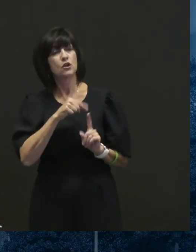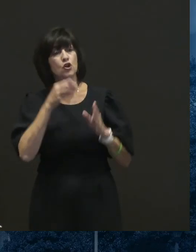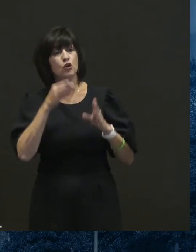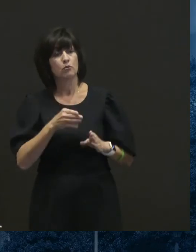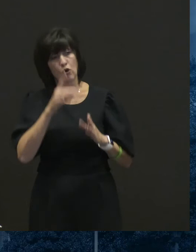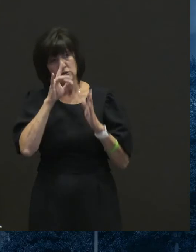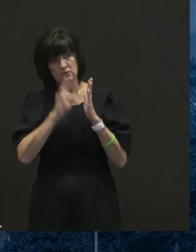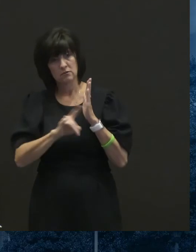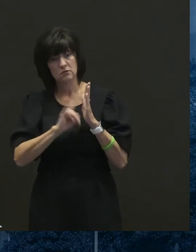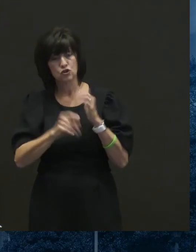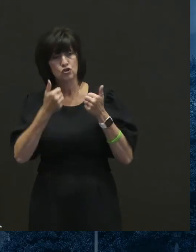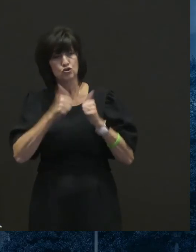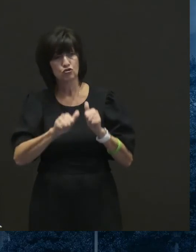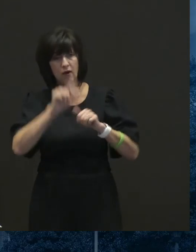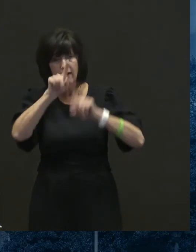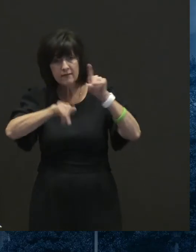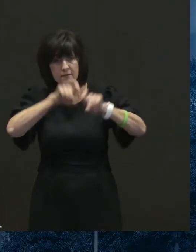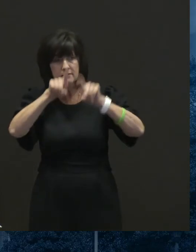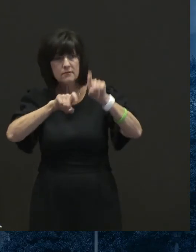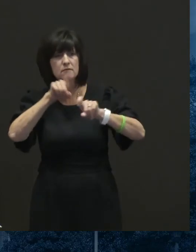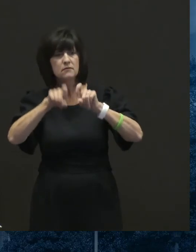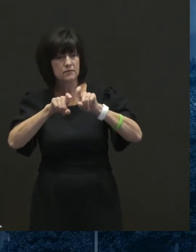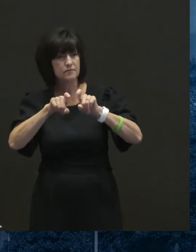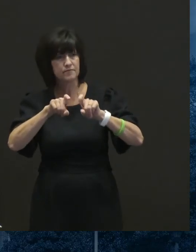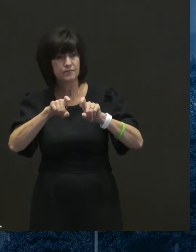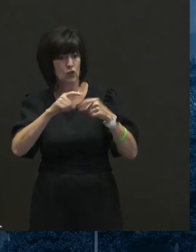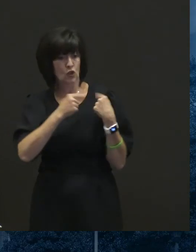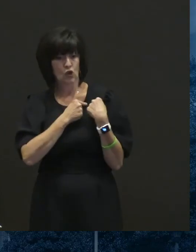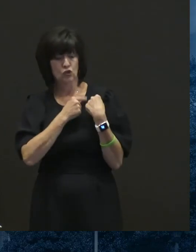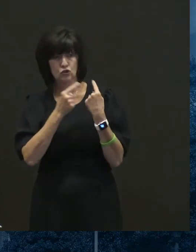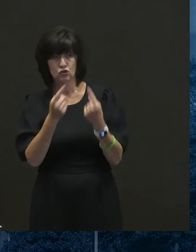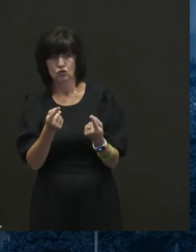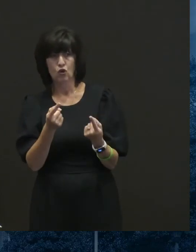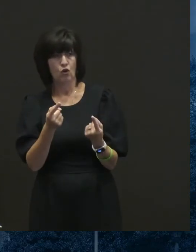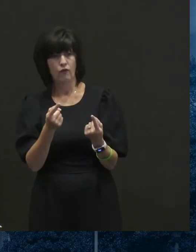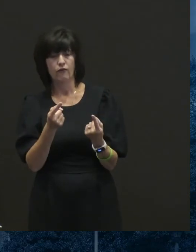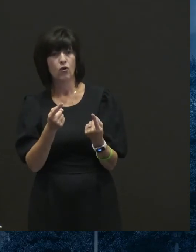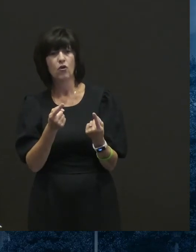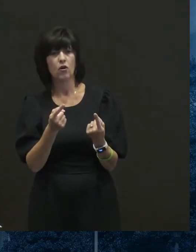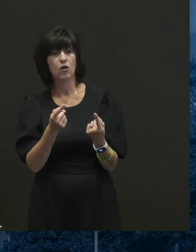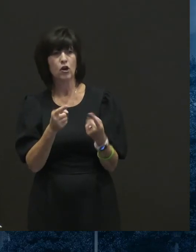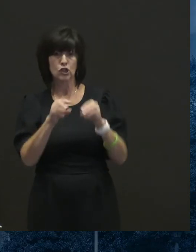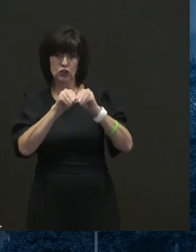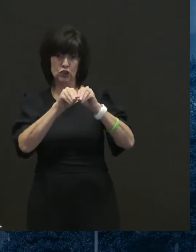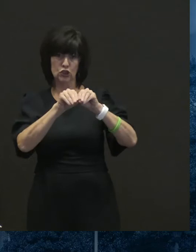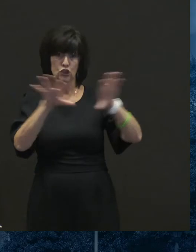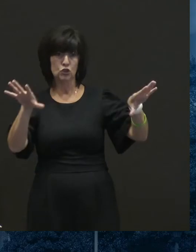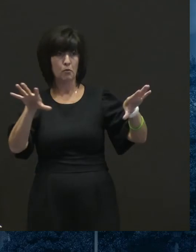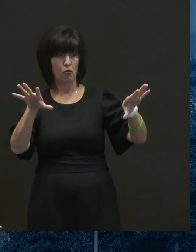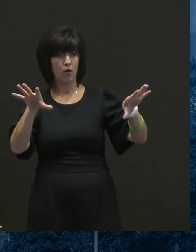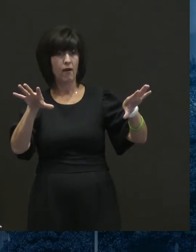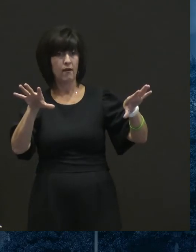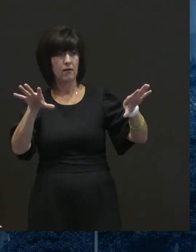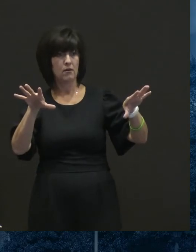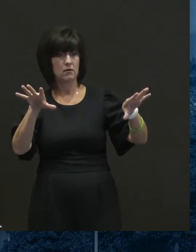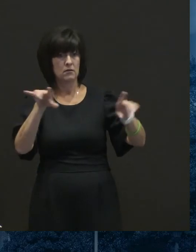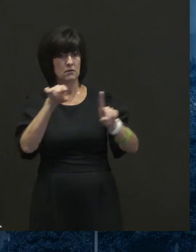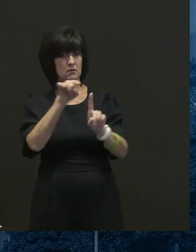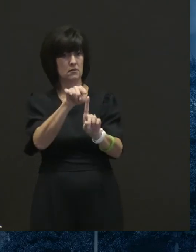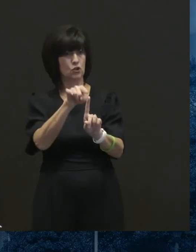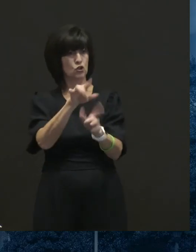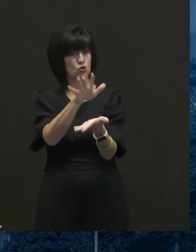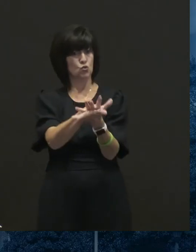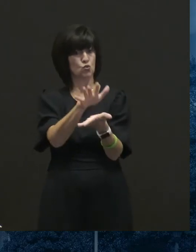every case. We have no known cases where there has been spread within the